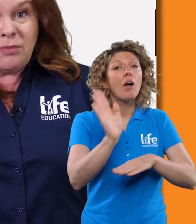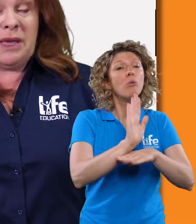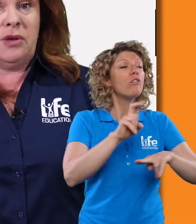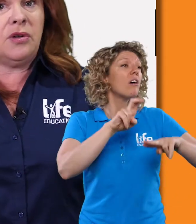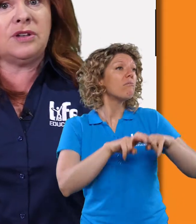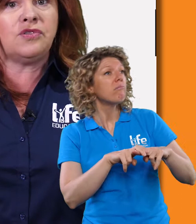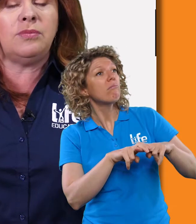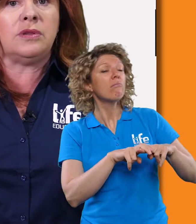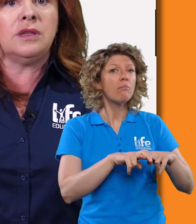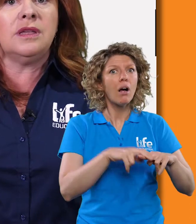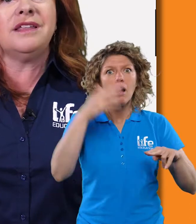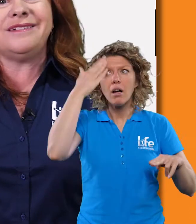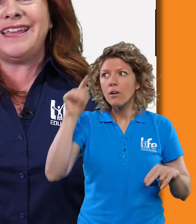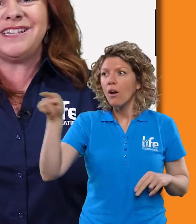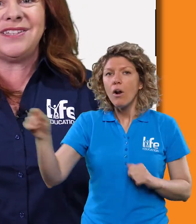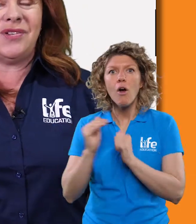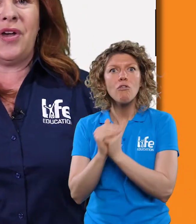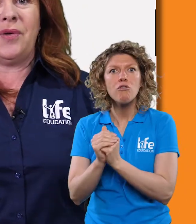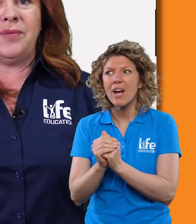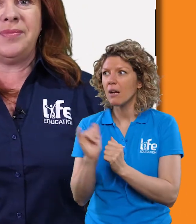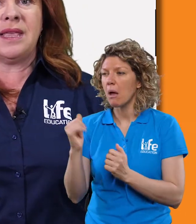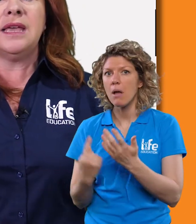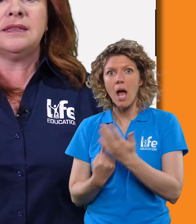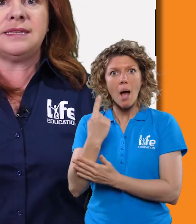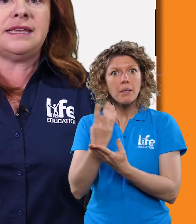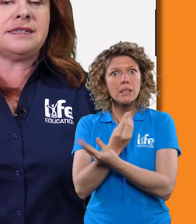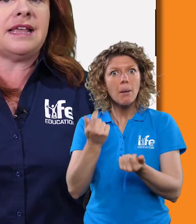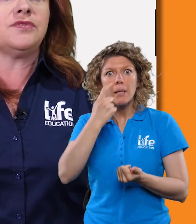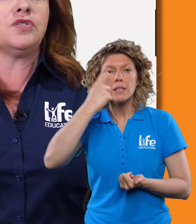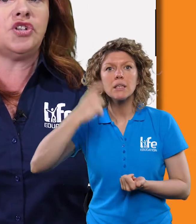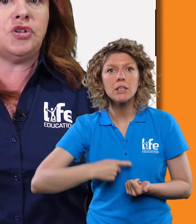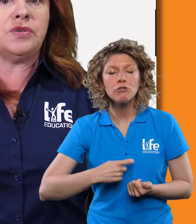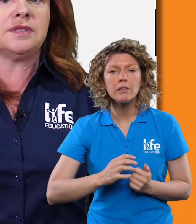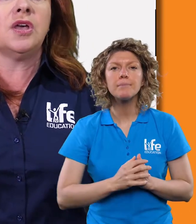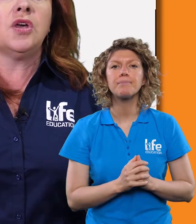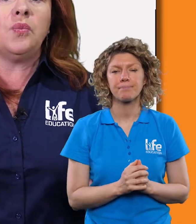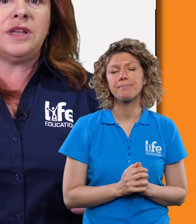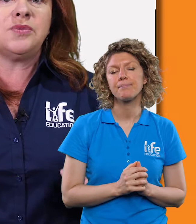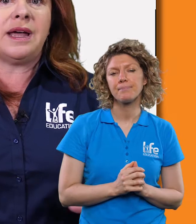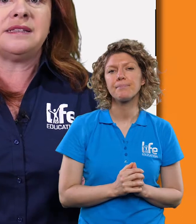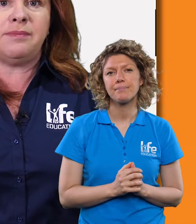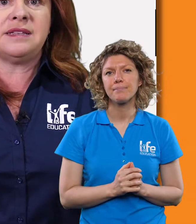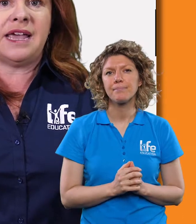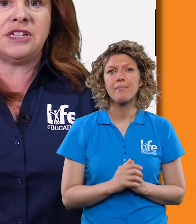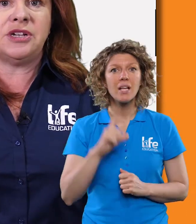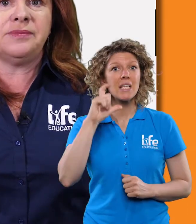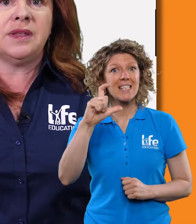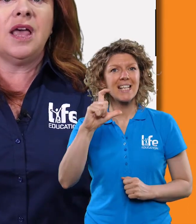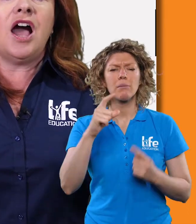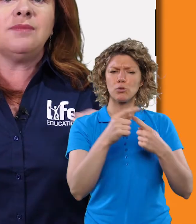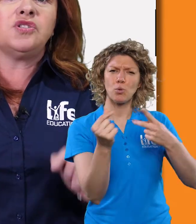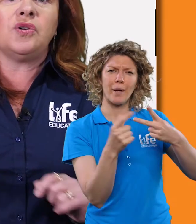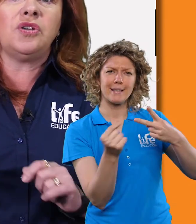Gabby could be hurt or in trouble. They just don't know. C stands for choose. Which one is the best